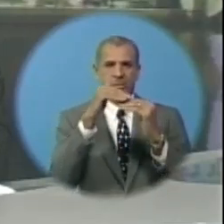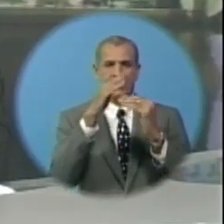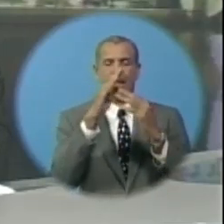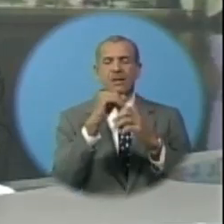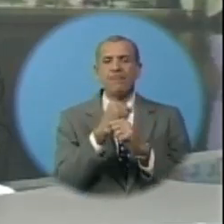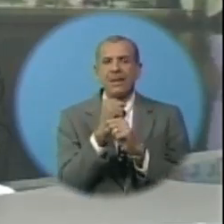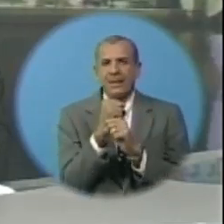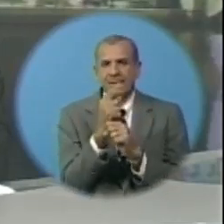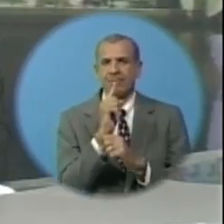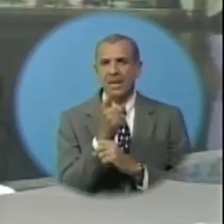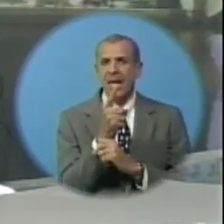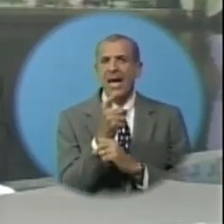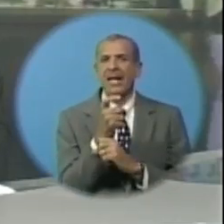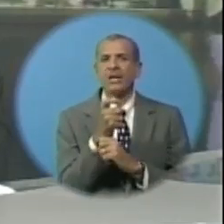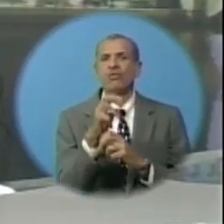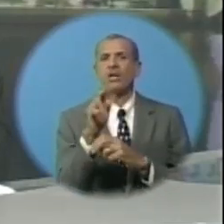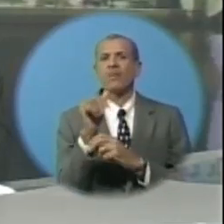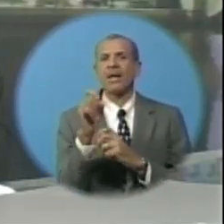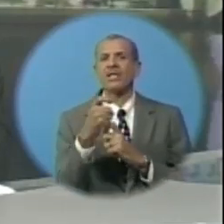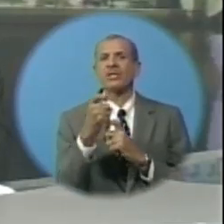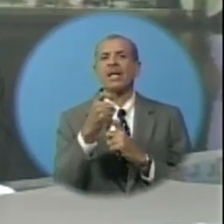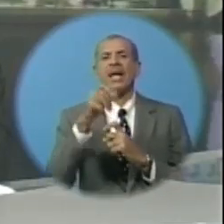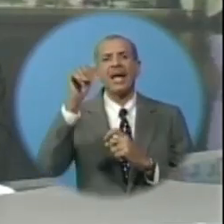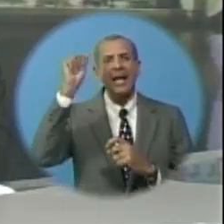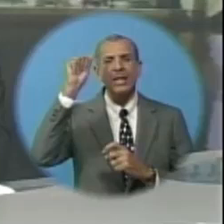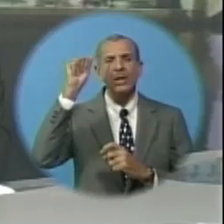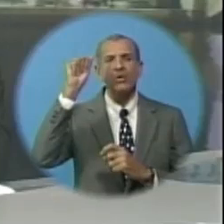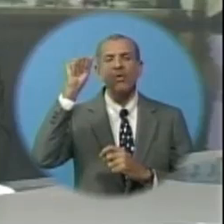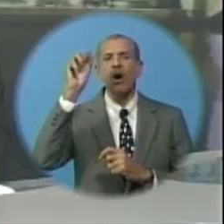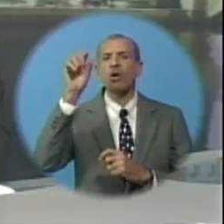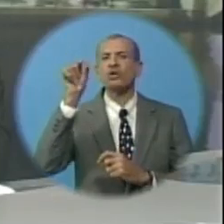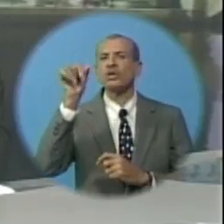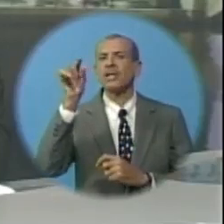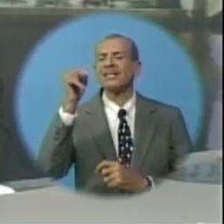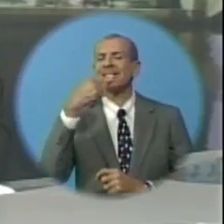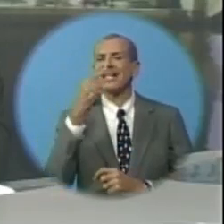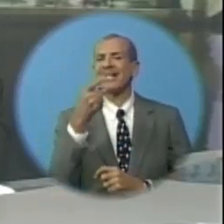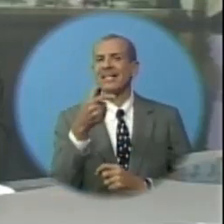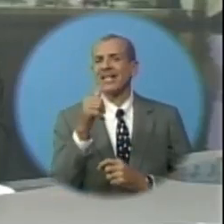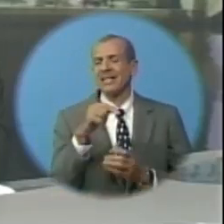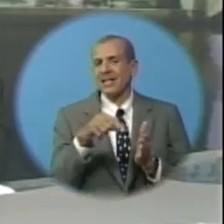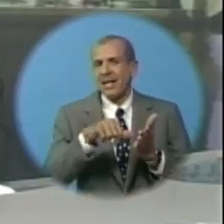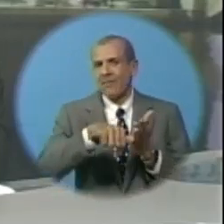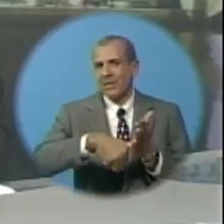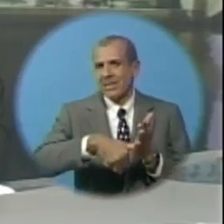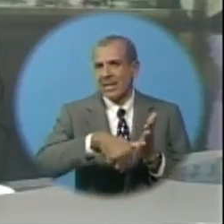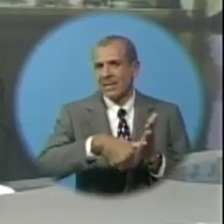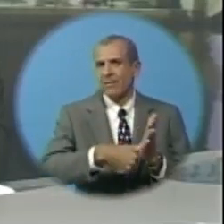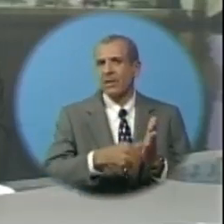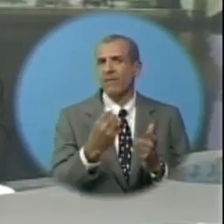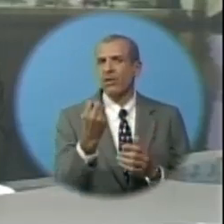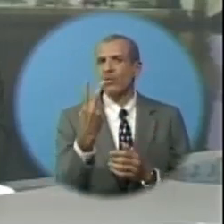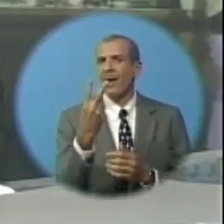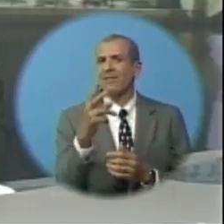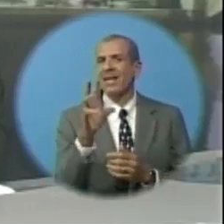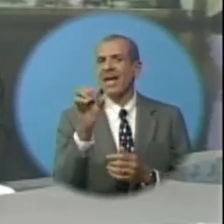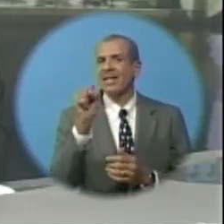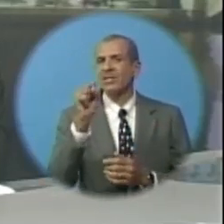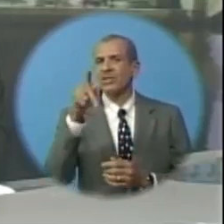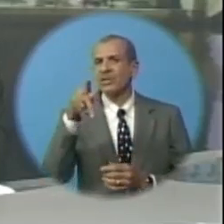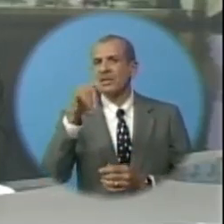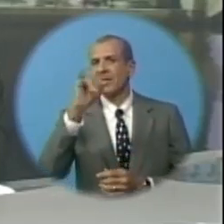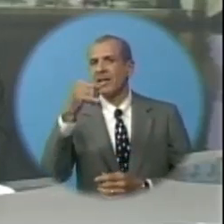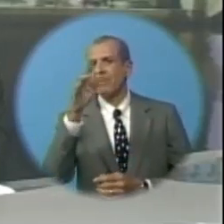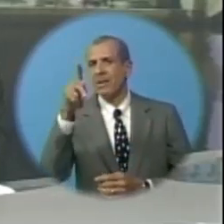Barbados Renewable Energy Association, Aidan Rogers, made the point during his recent presentation of the 12th Samuel Jackman Prescott